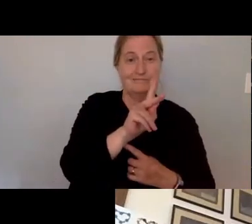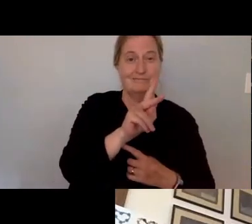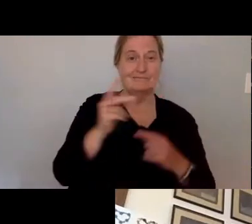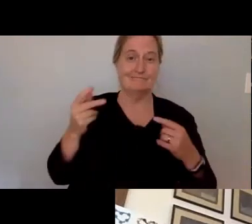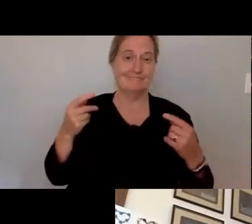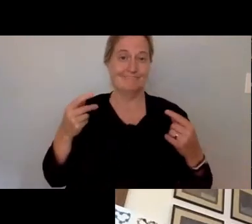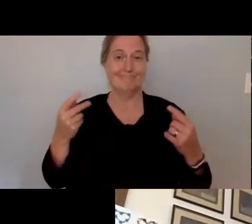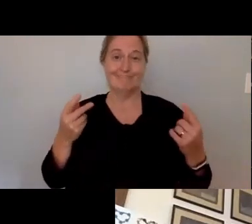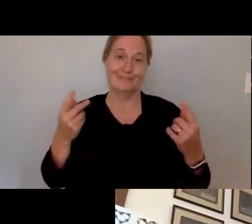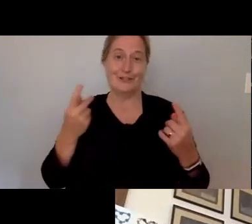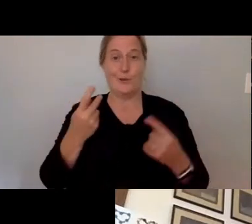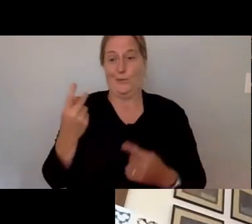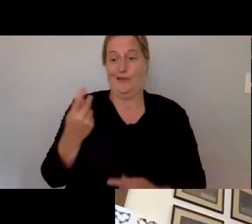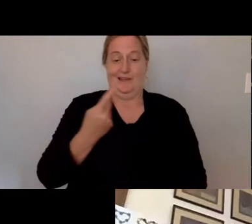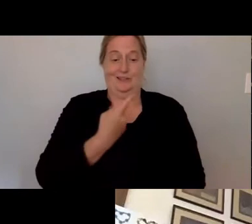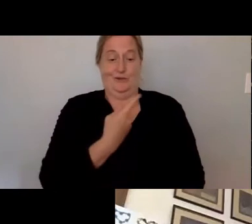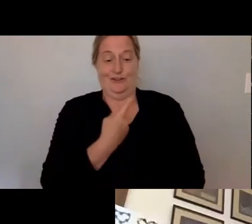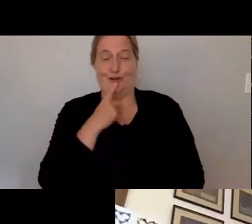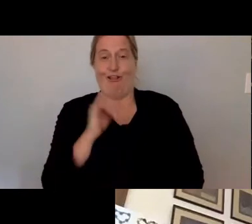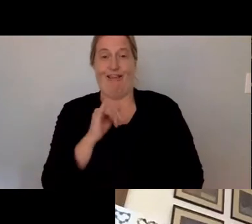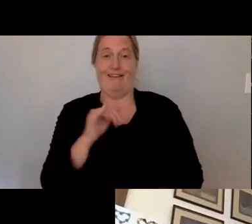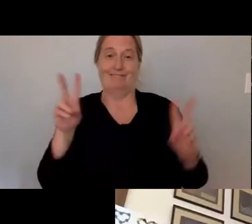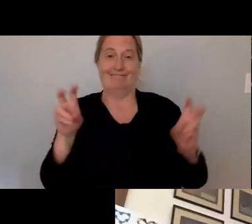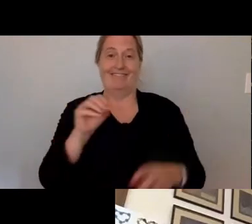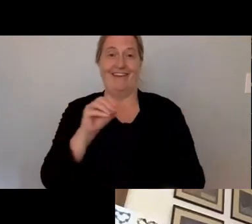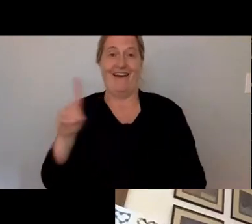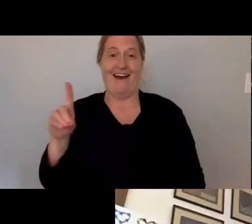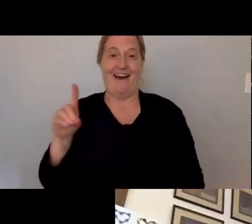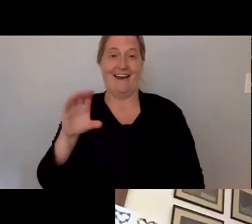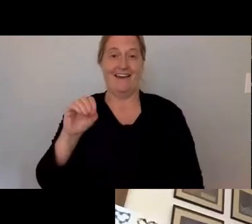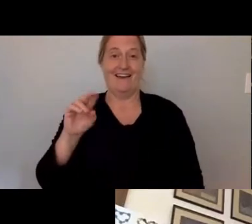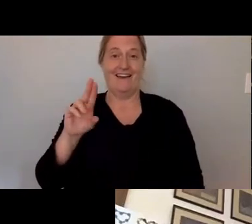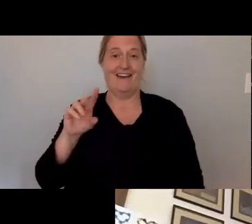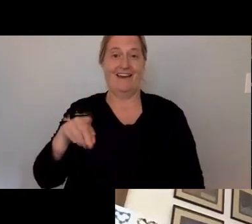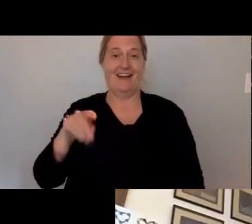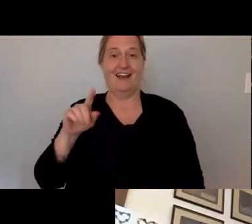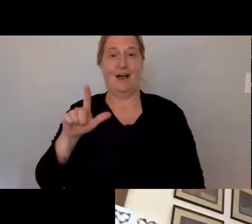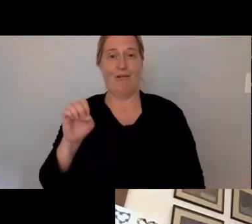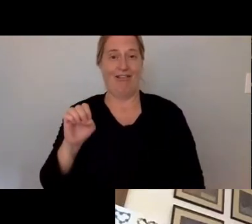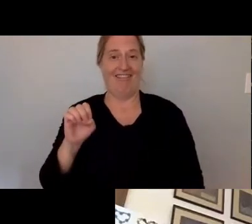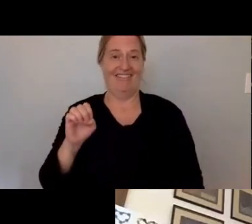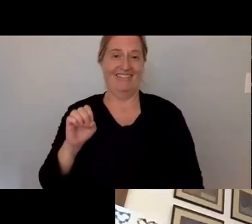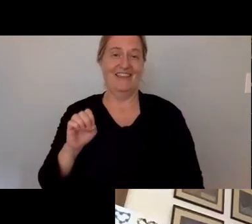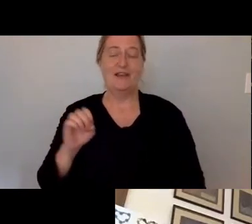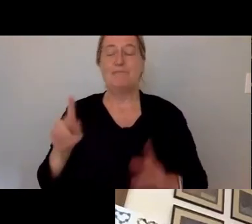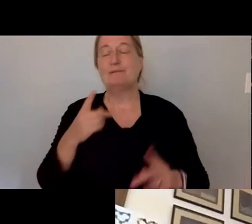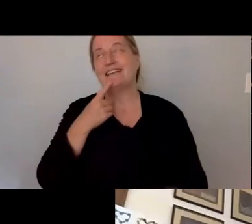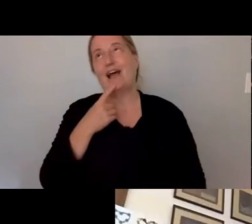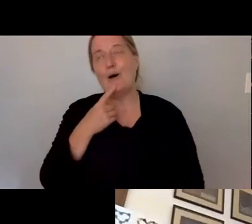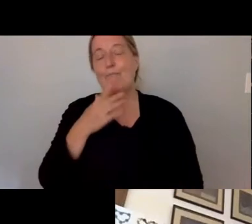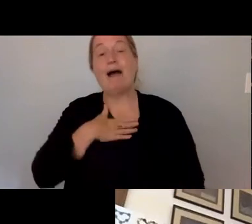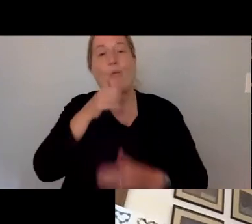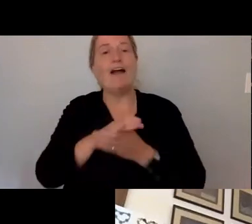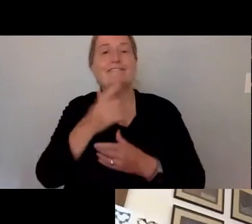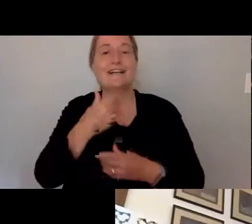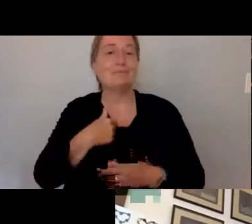be. But anyway, so David. If people, my wife says no one knows who you're talking about. Anyway, for the students, it's an old sitcom.